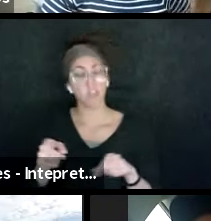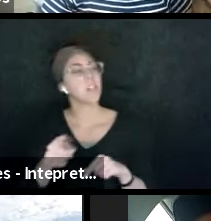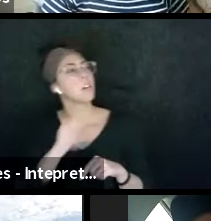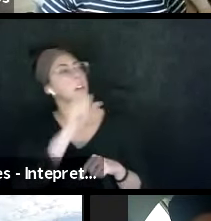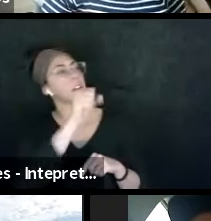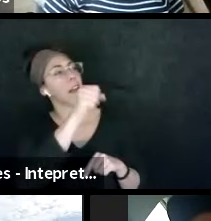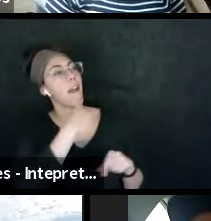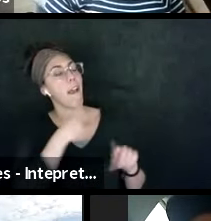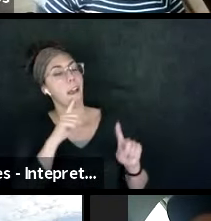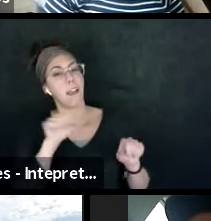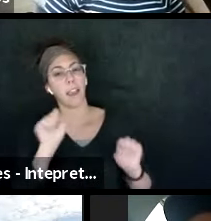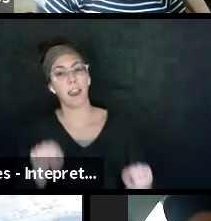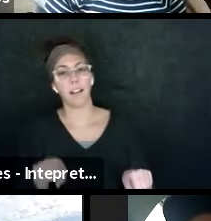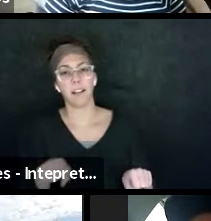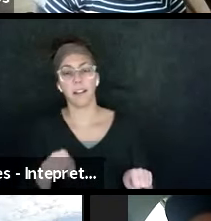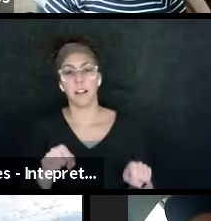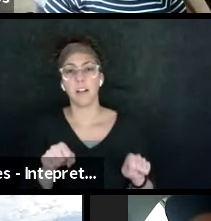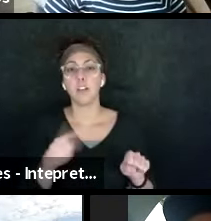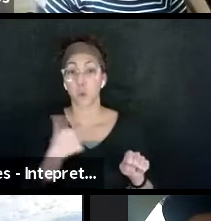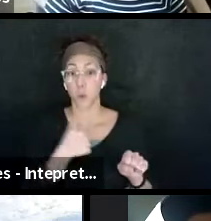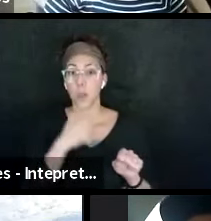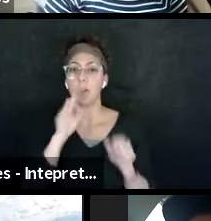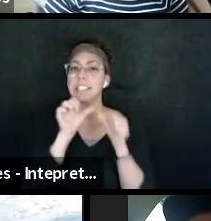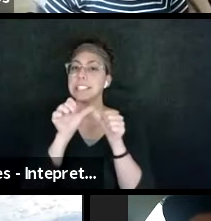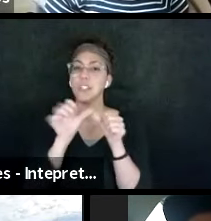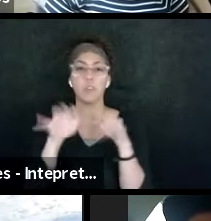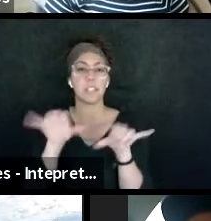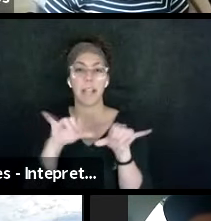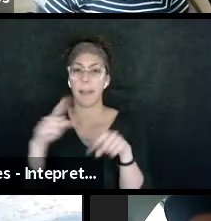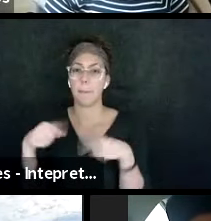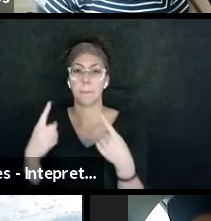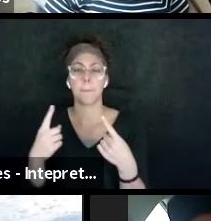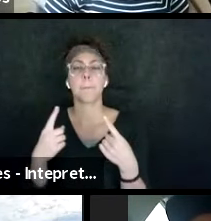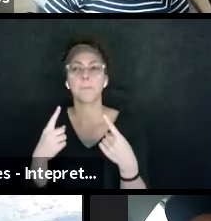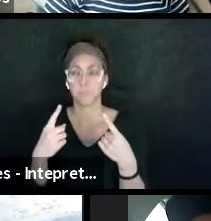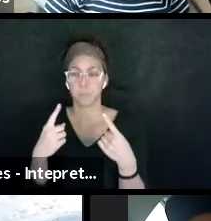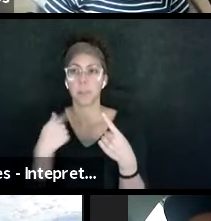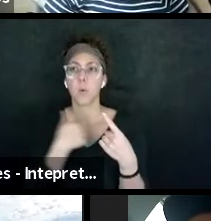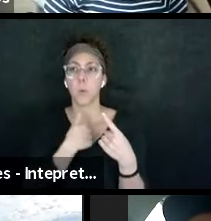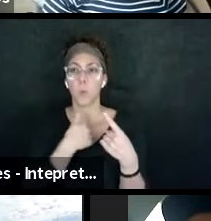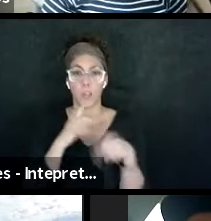Yes, so we're going to continue the same that we've done in the past. We will be